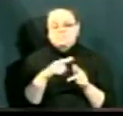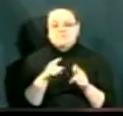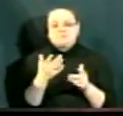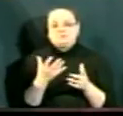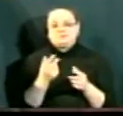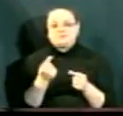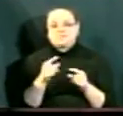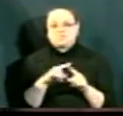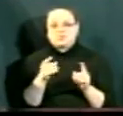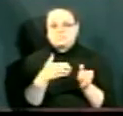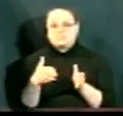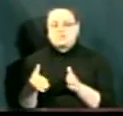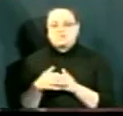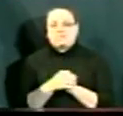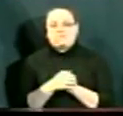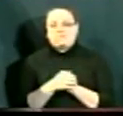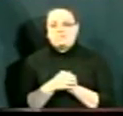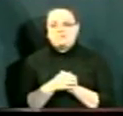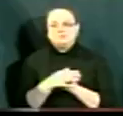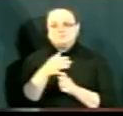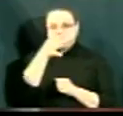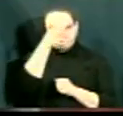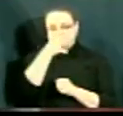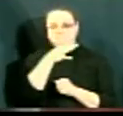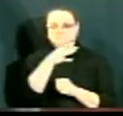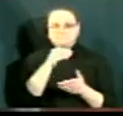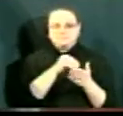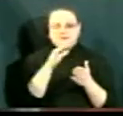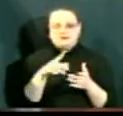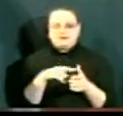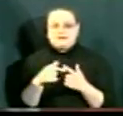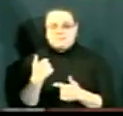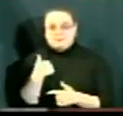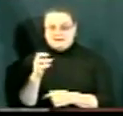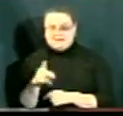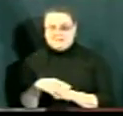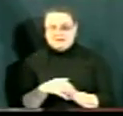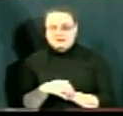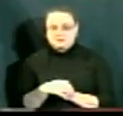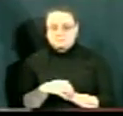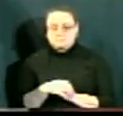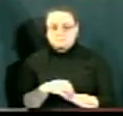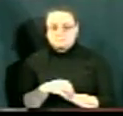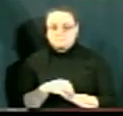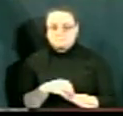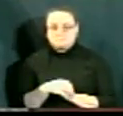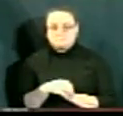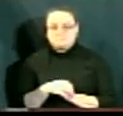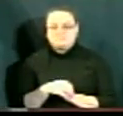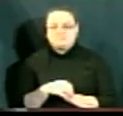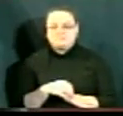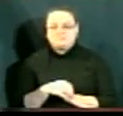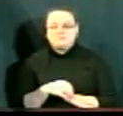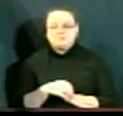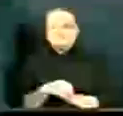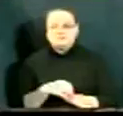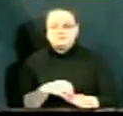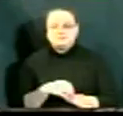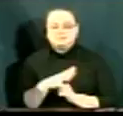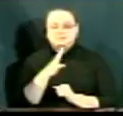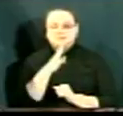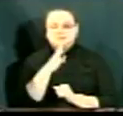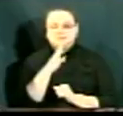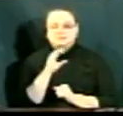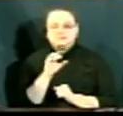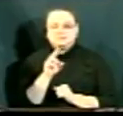to do it in a different order, the parent, then the student, and then me. Is that okay? Do we have to? When I talk to Ms.